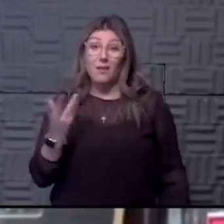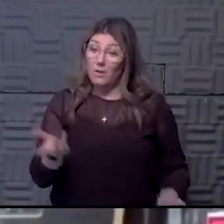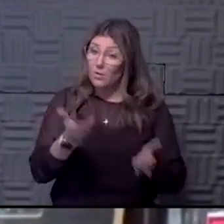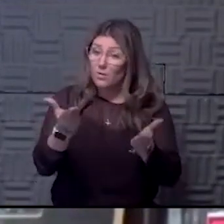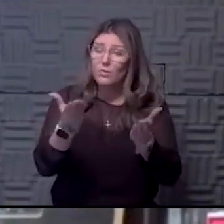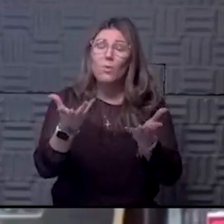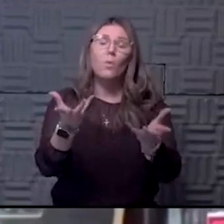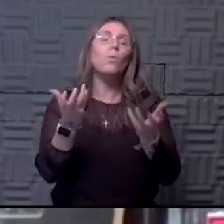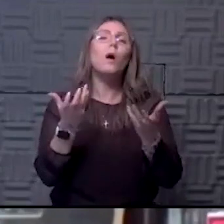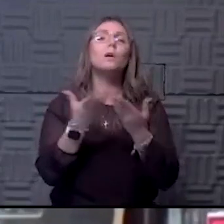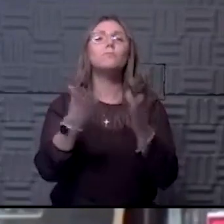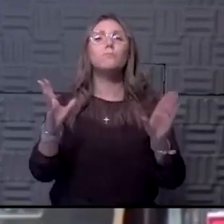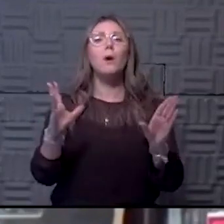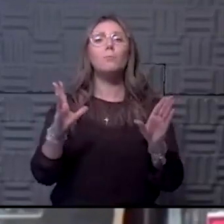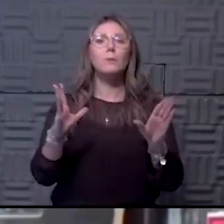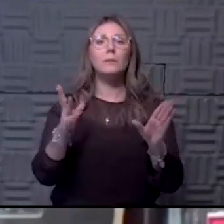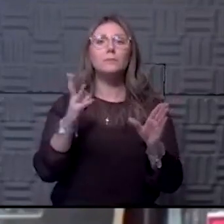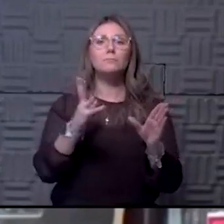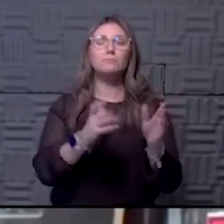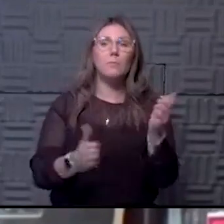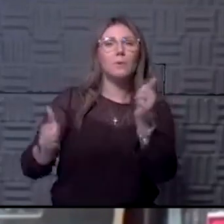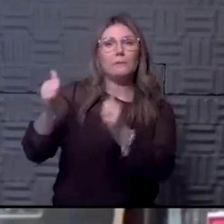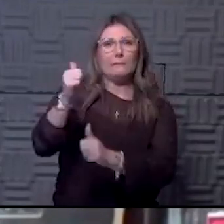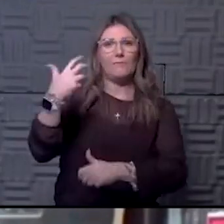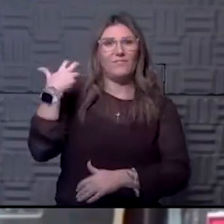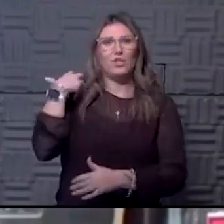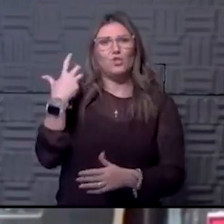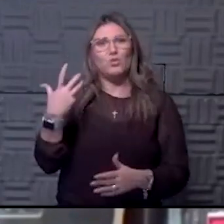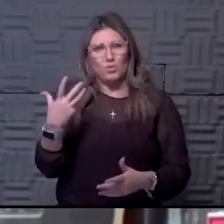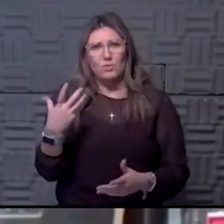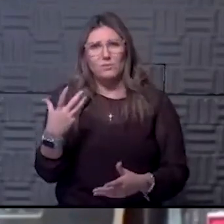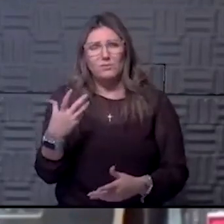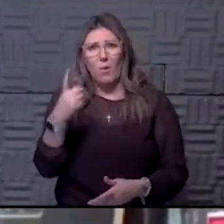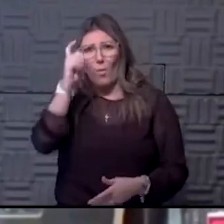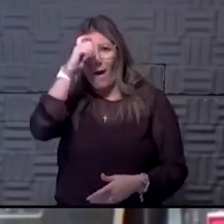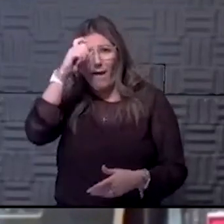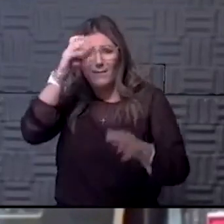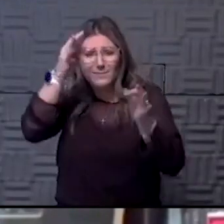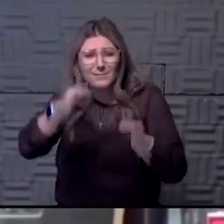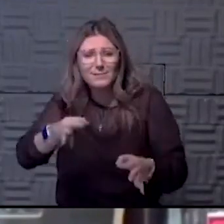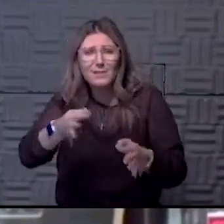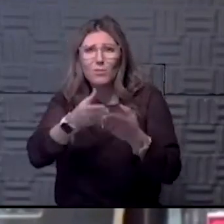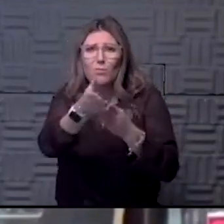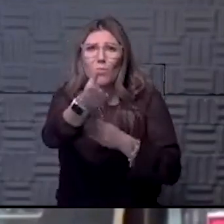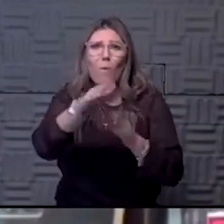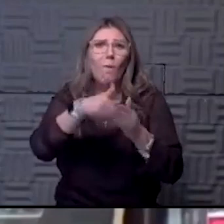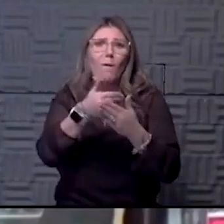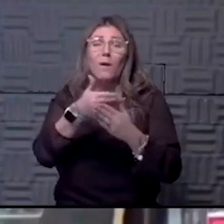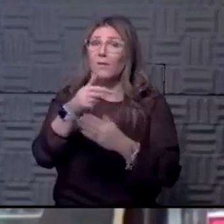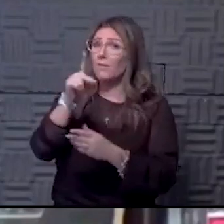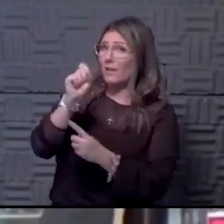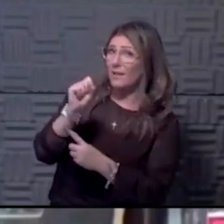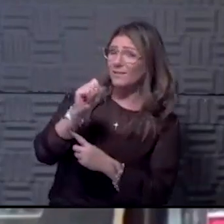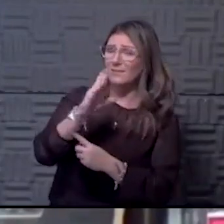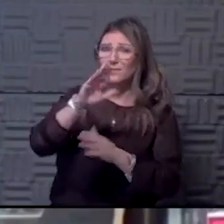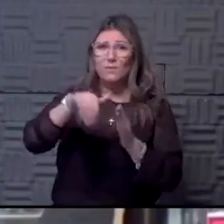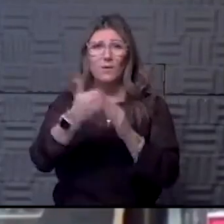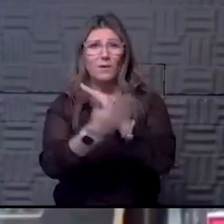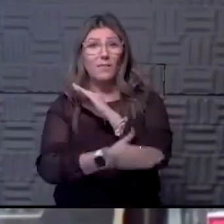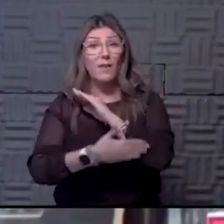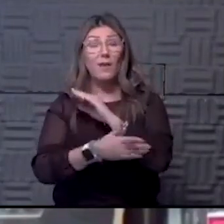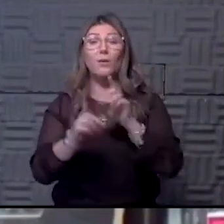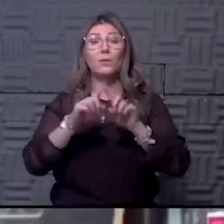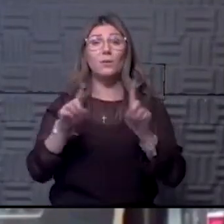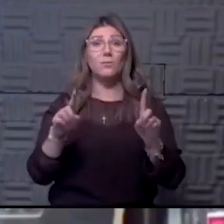public officials to make wise decisions for their constituency across Kansas in every county. But if at